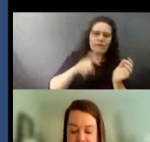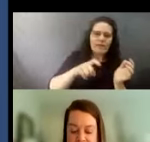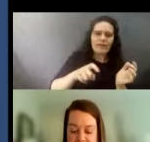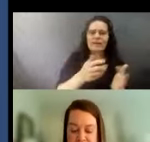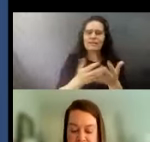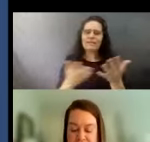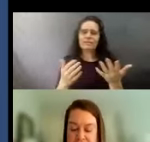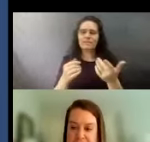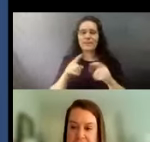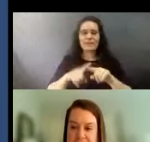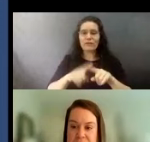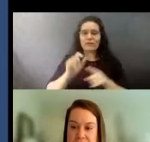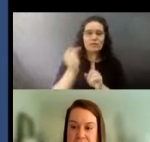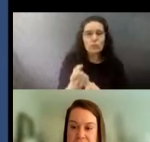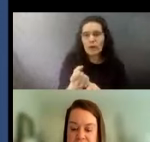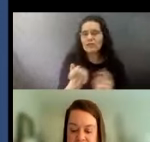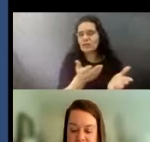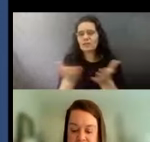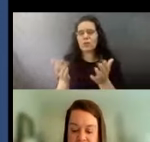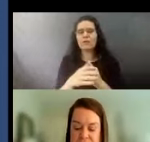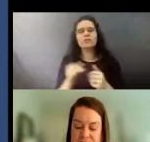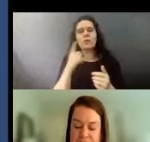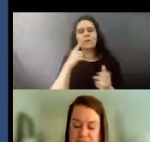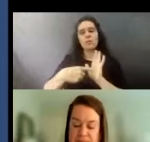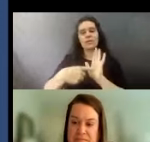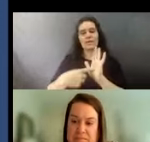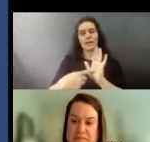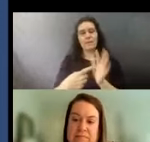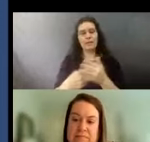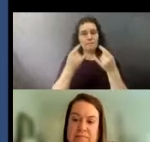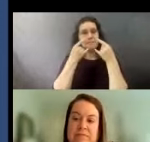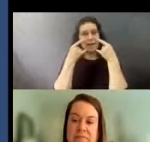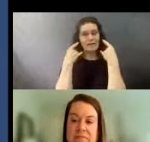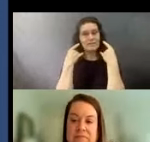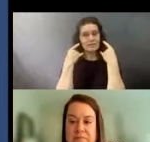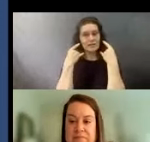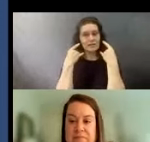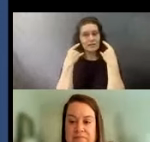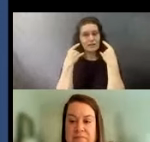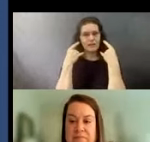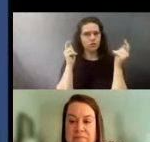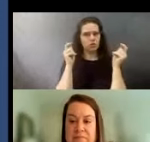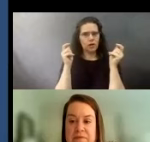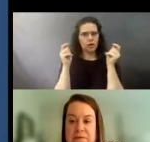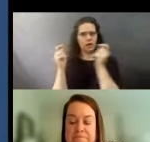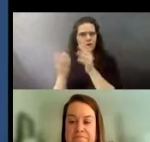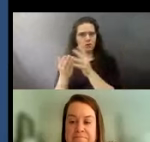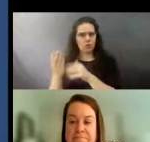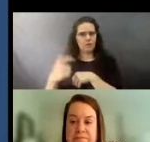kind of like one thing that pops to mind is, the evolution of masking. And, I